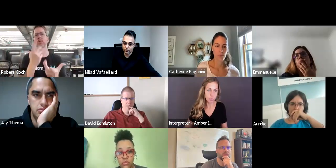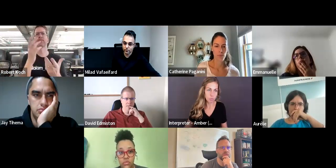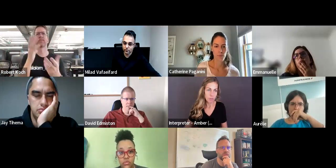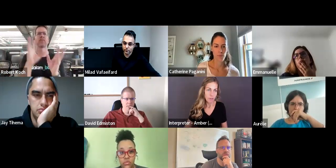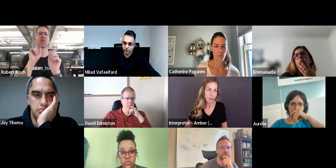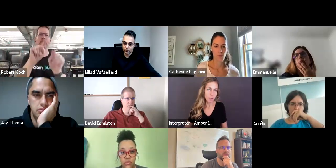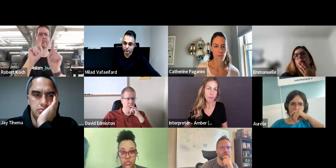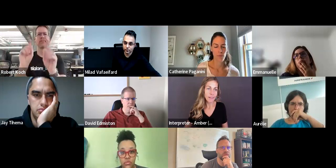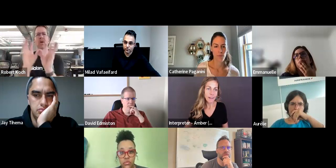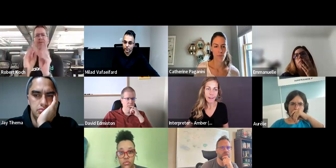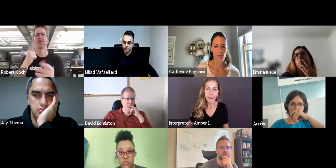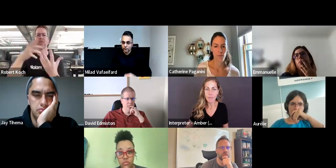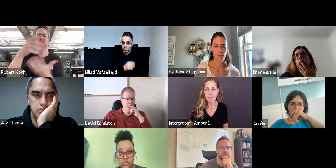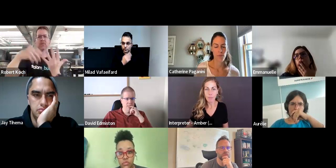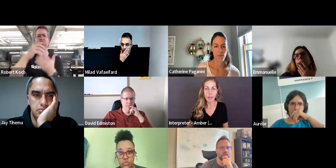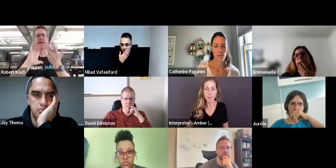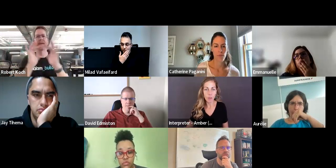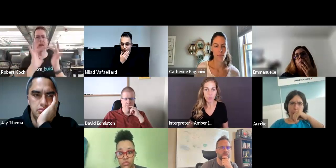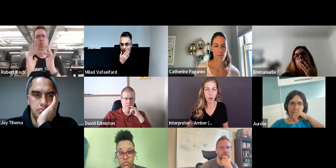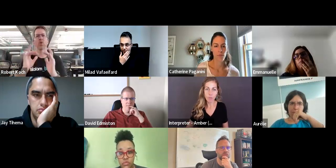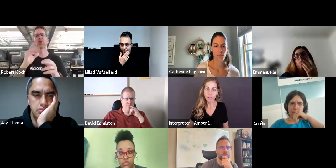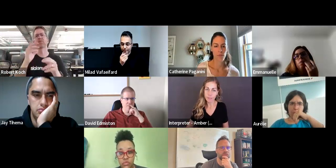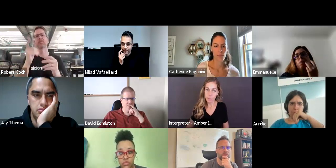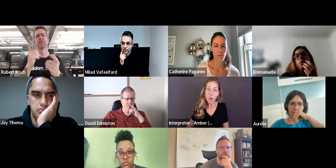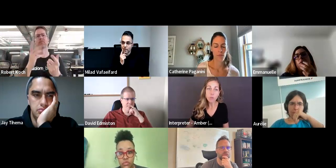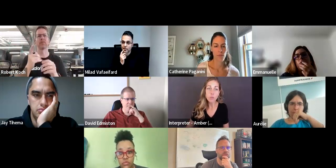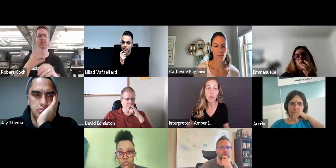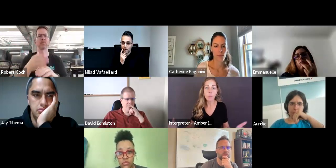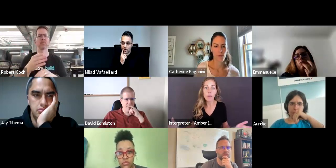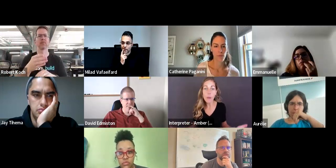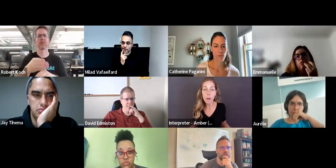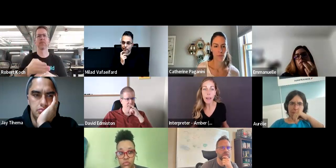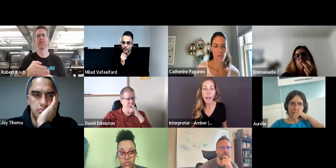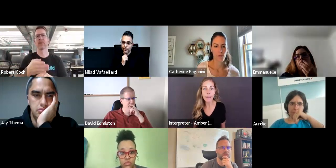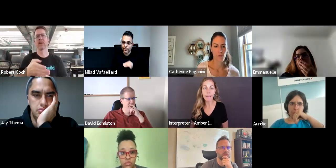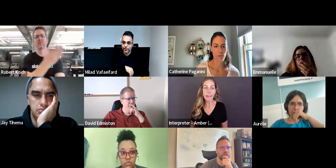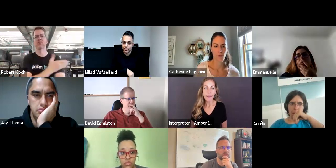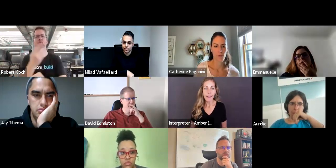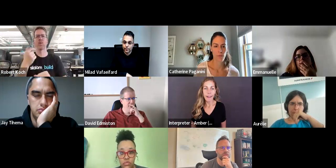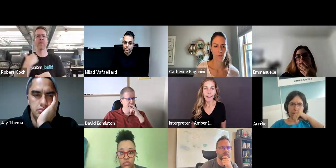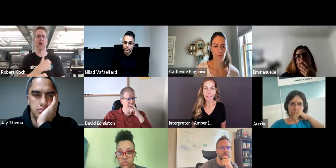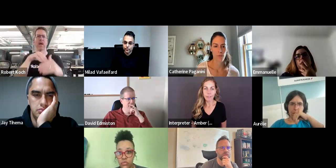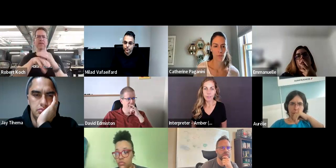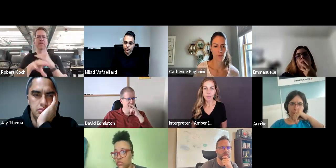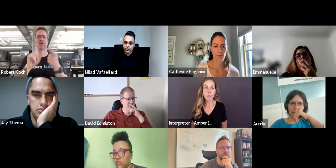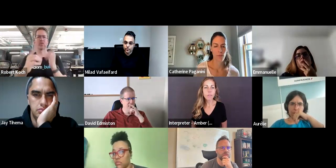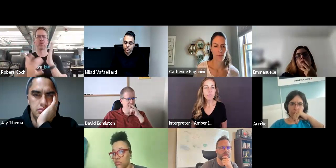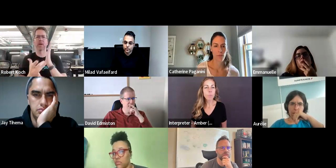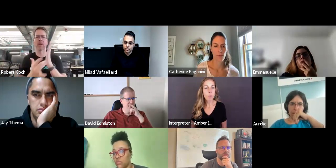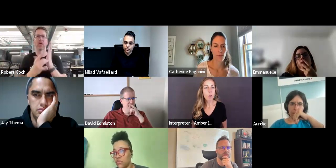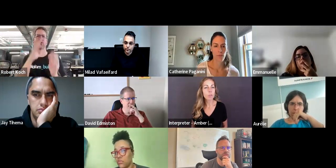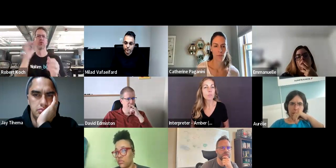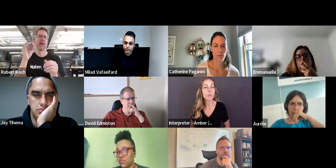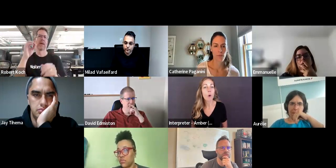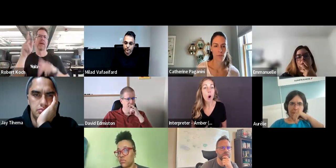to everyone. And all of the conferences that we go to and we network at, and really